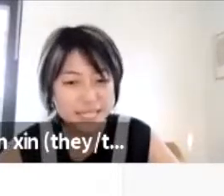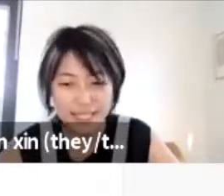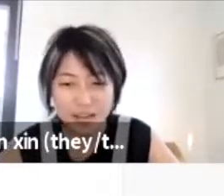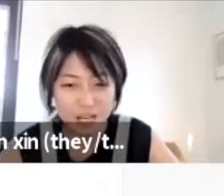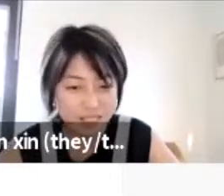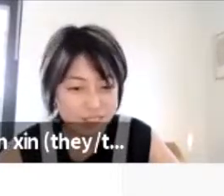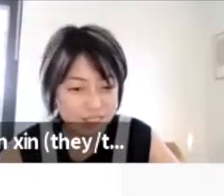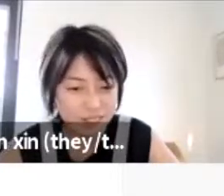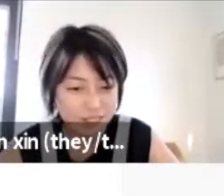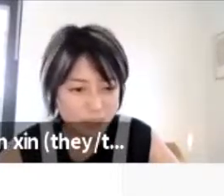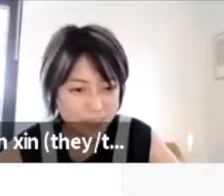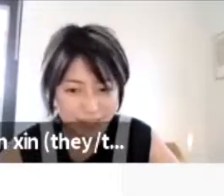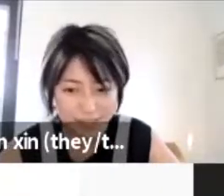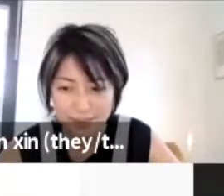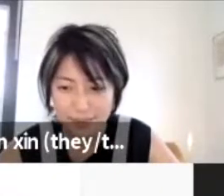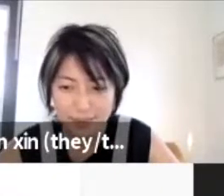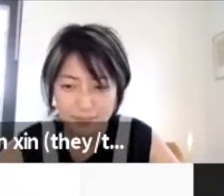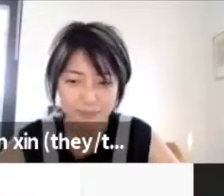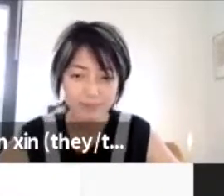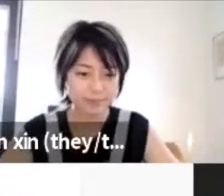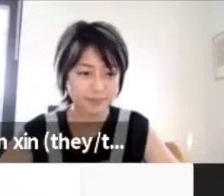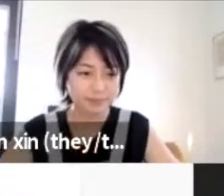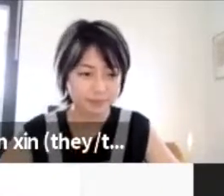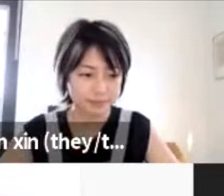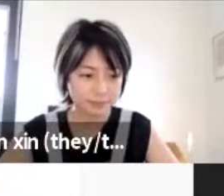recorded in August 2010.